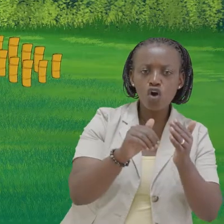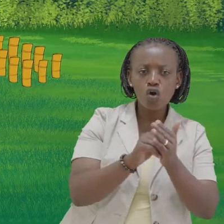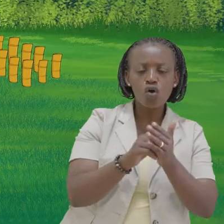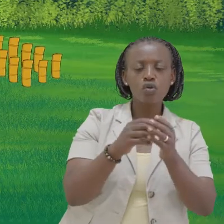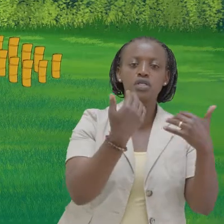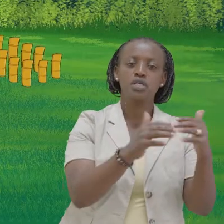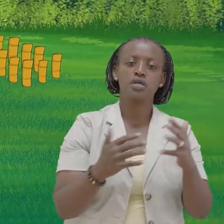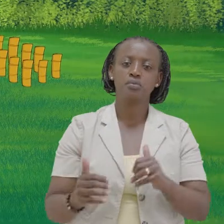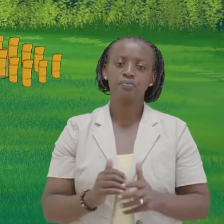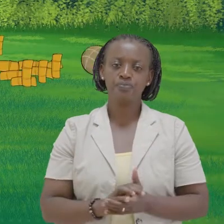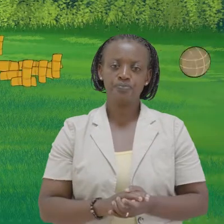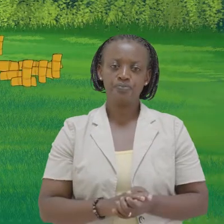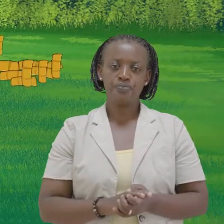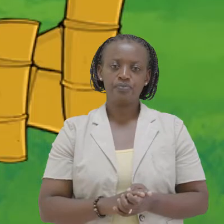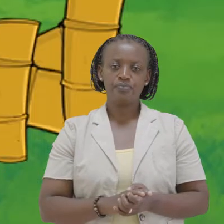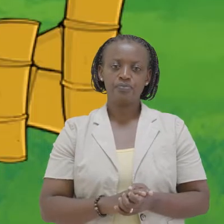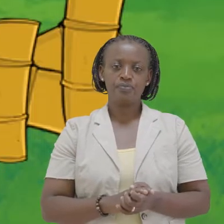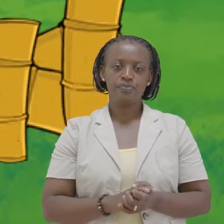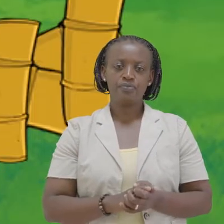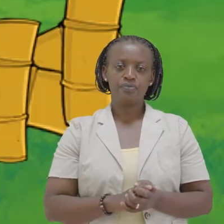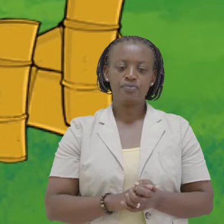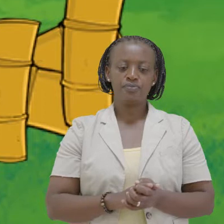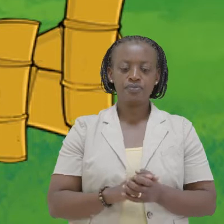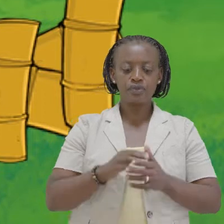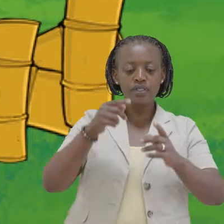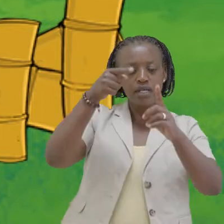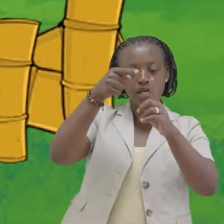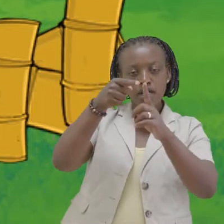sticks from all the way here.